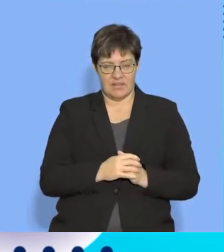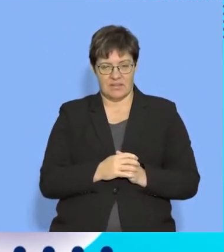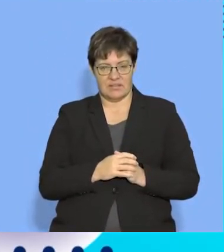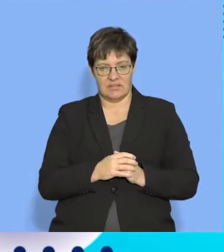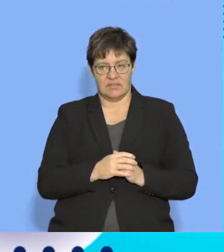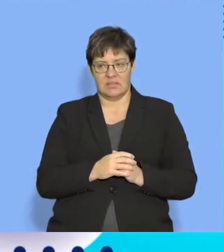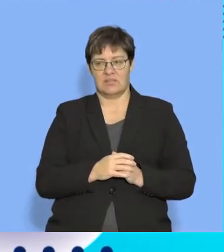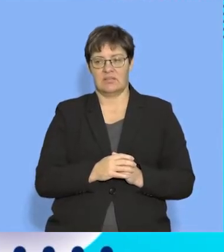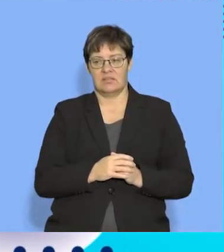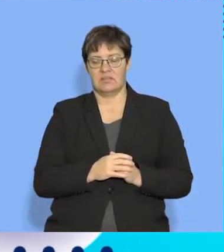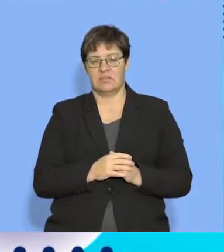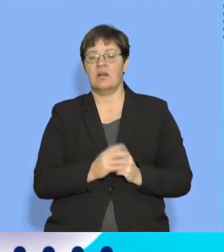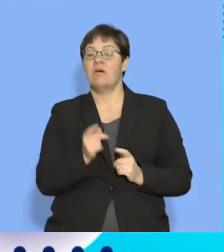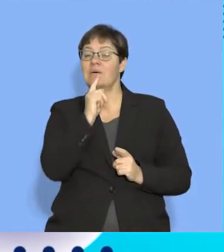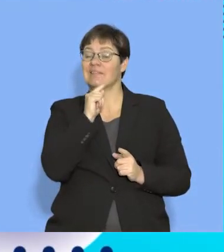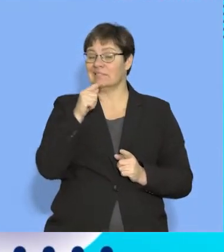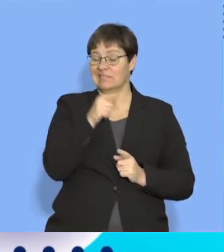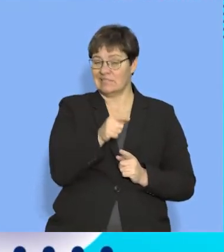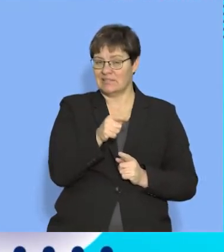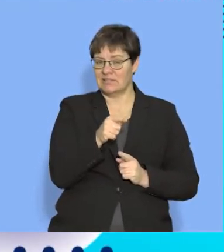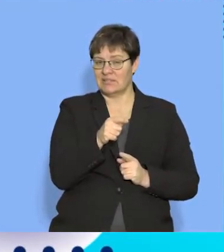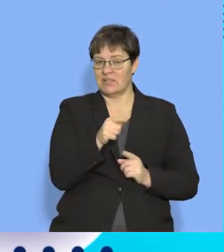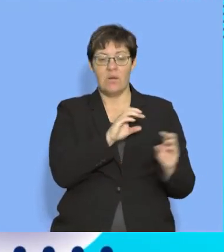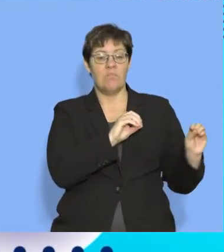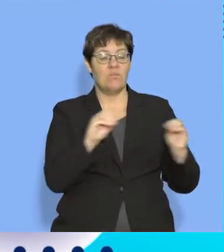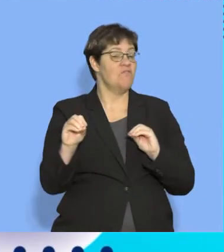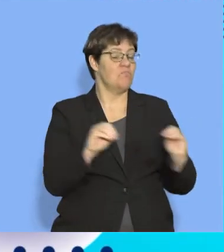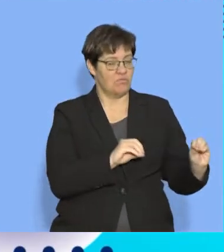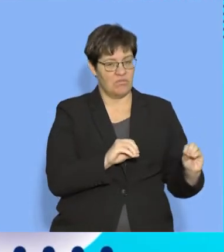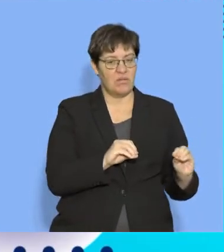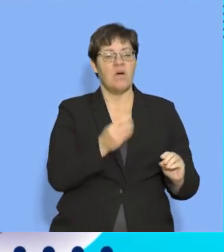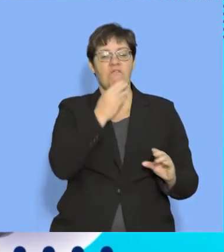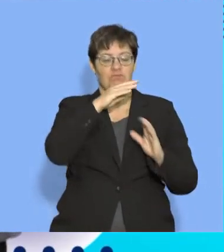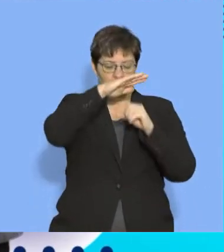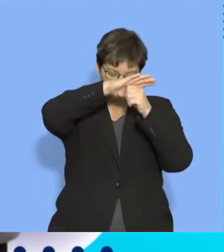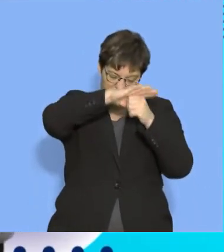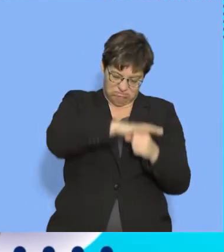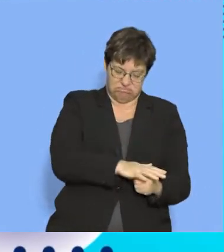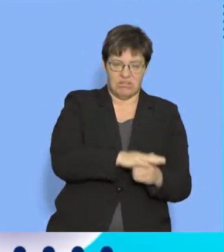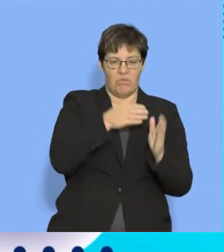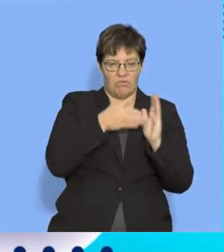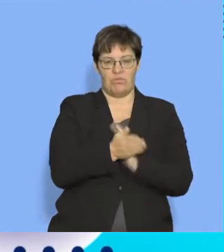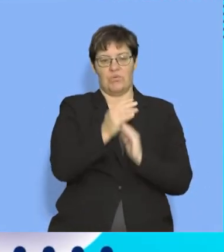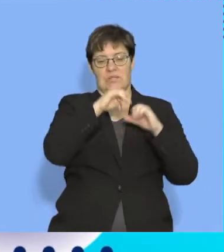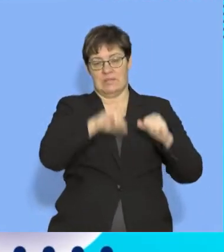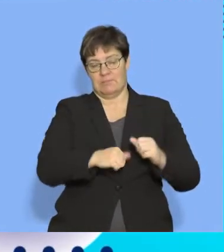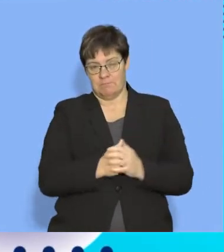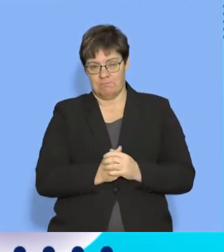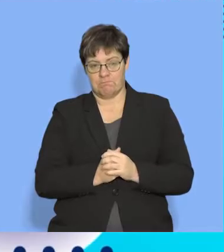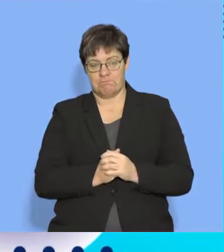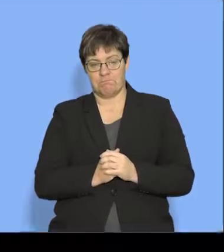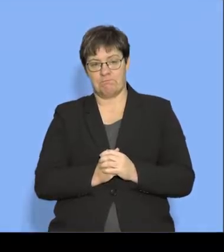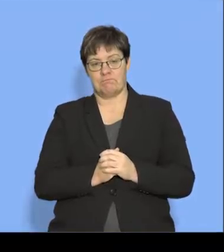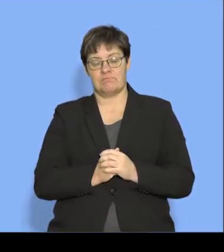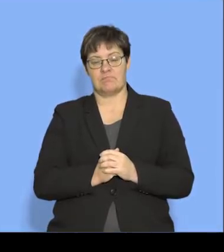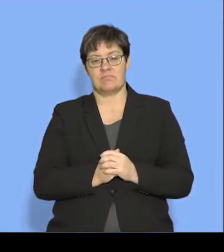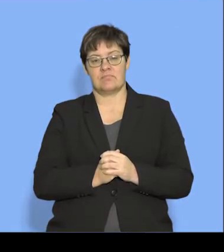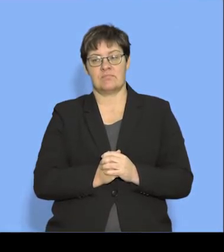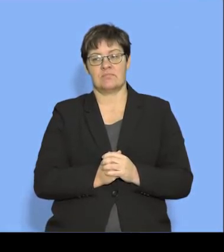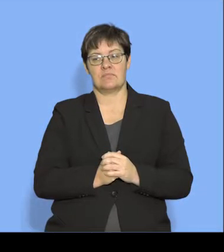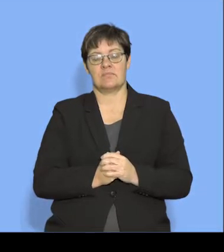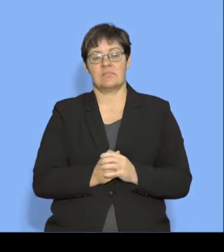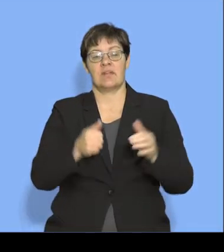contract and relax, and with those movements propel the food along the digestive system.